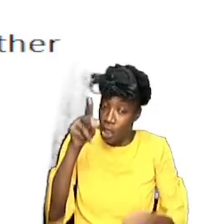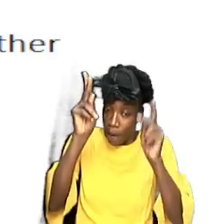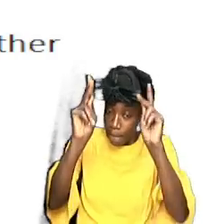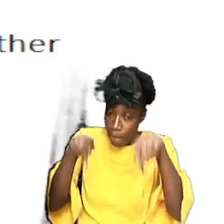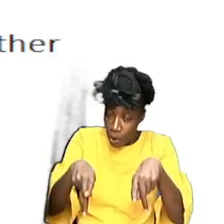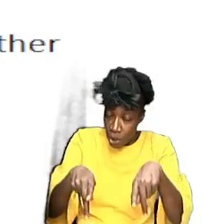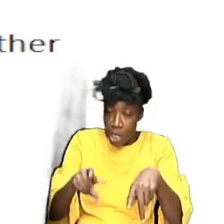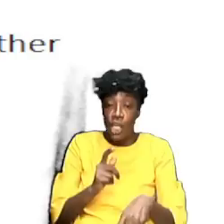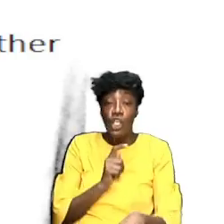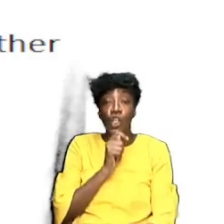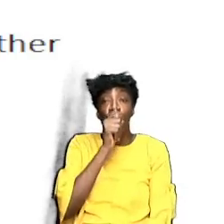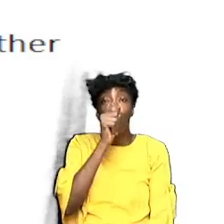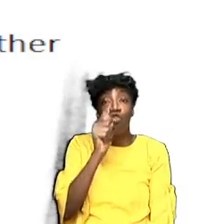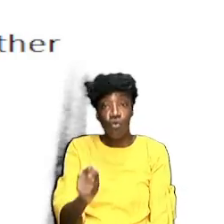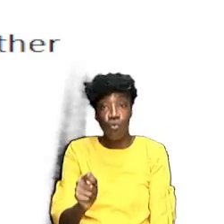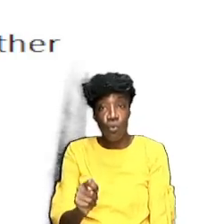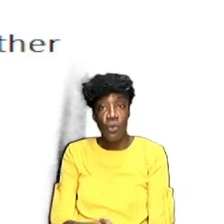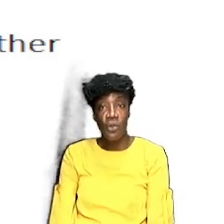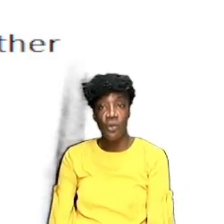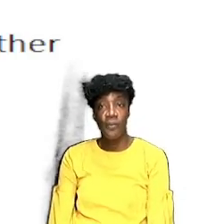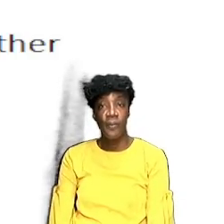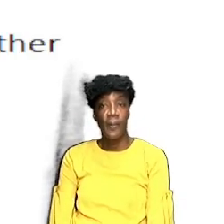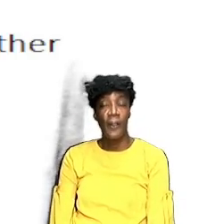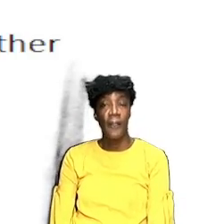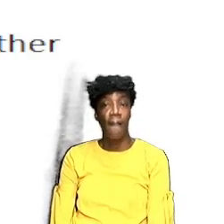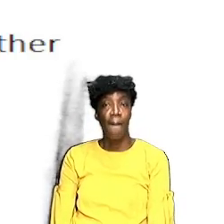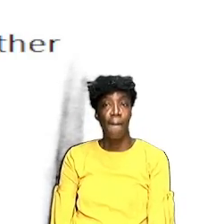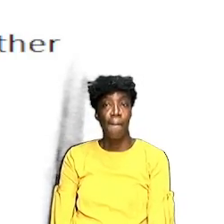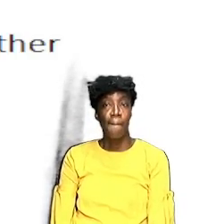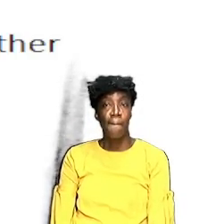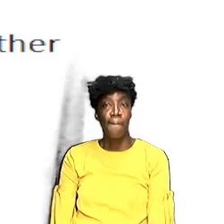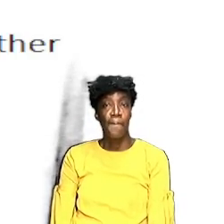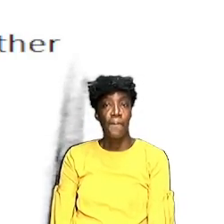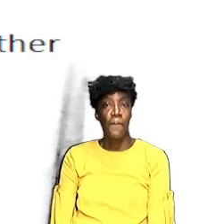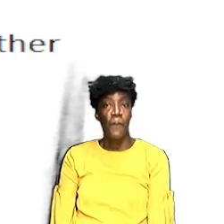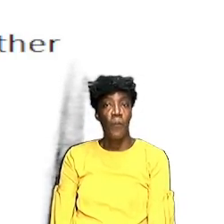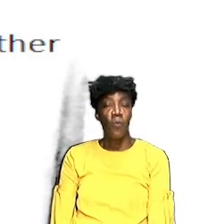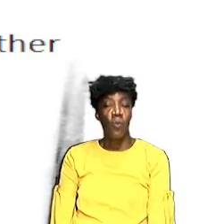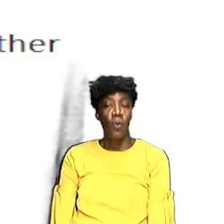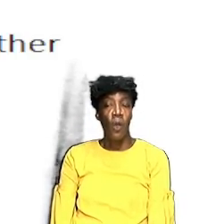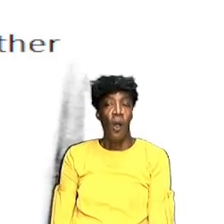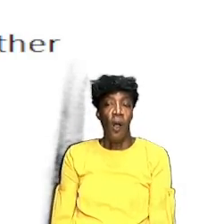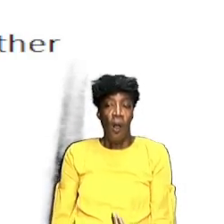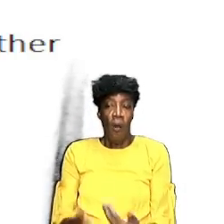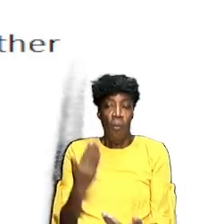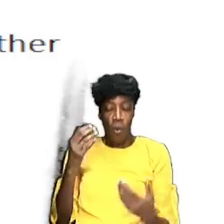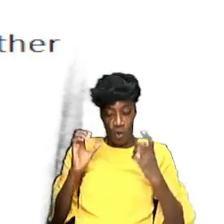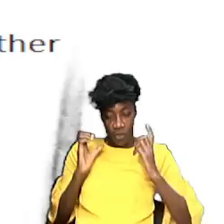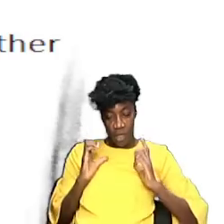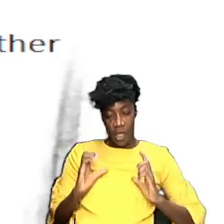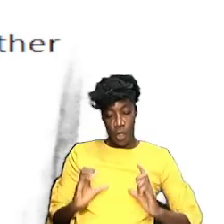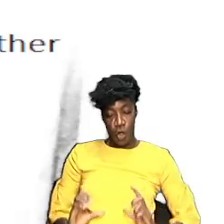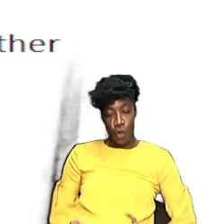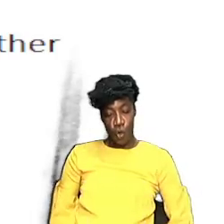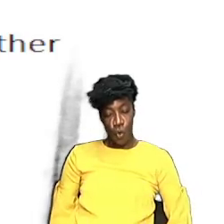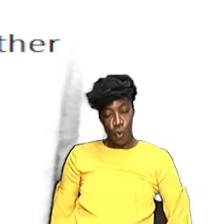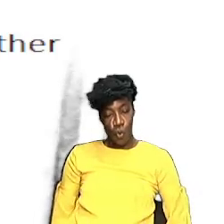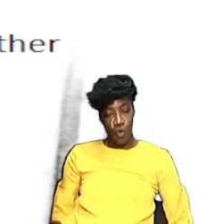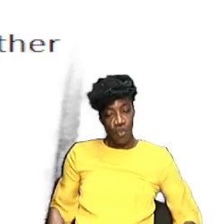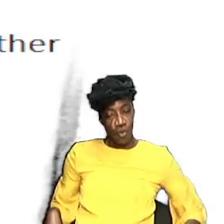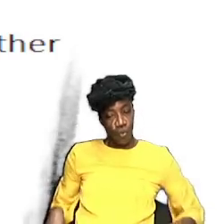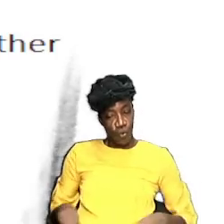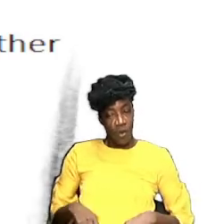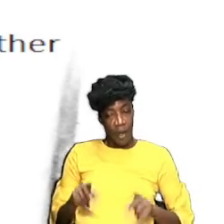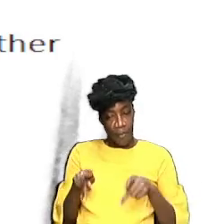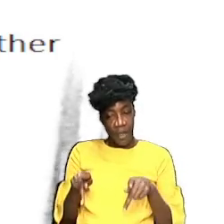truth. Now, what usually happen is that most of the clothes that were worn by people